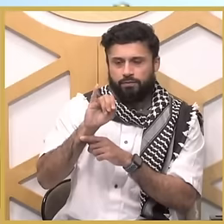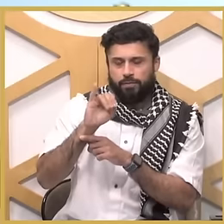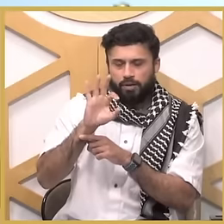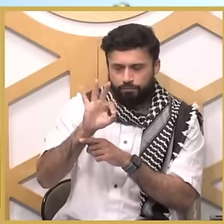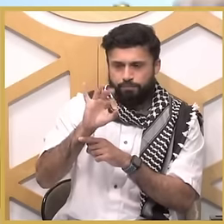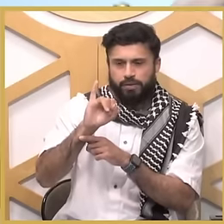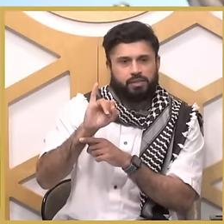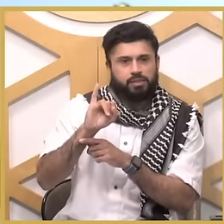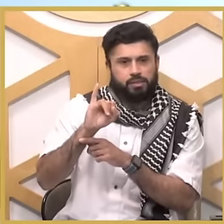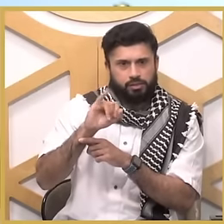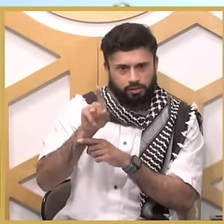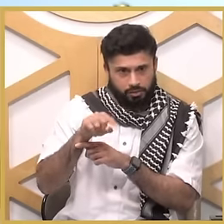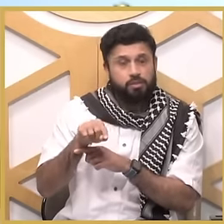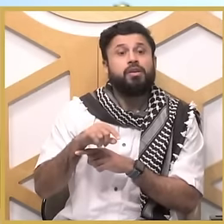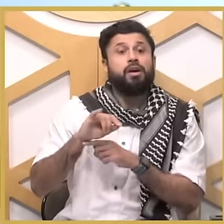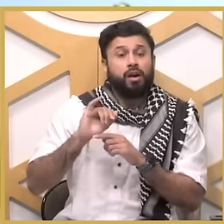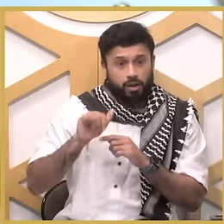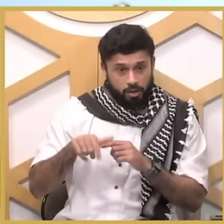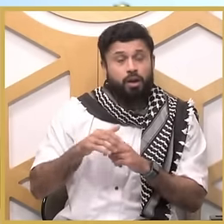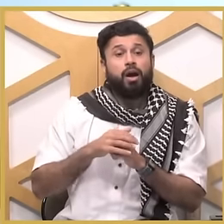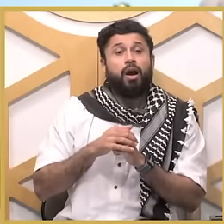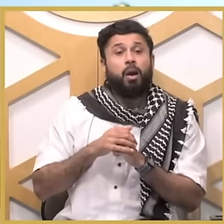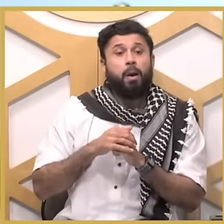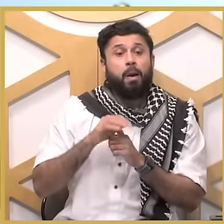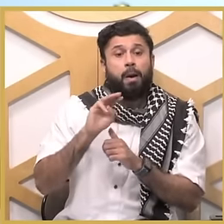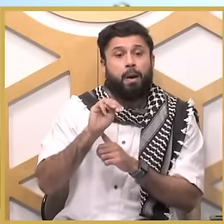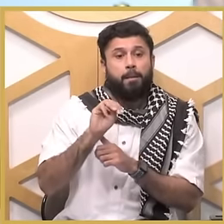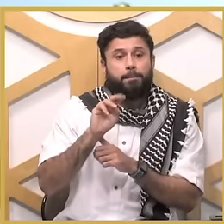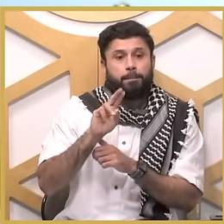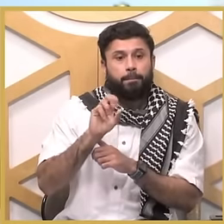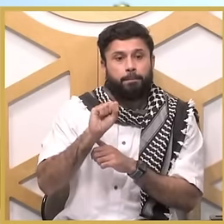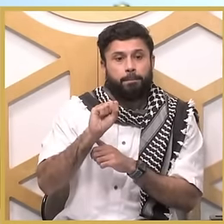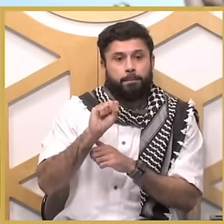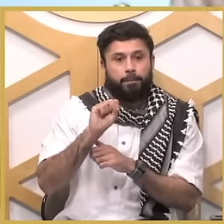So this guy was offered $40 million to give up